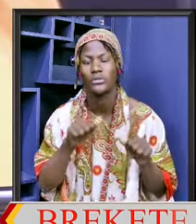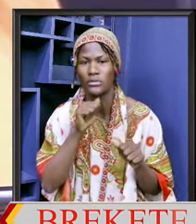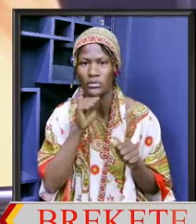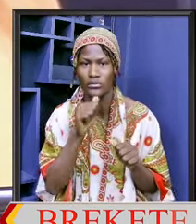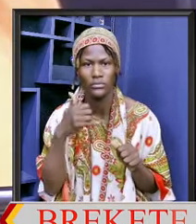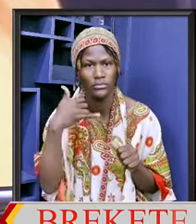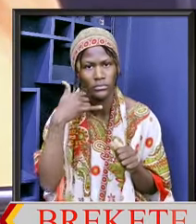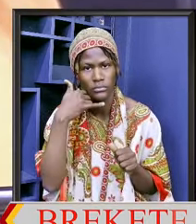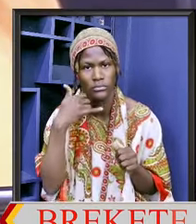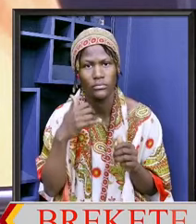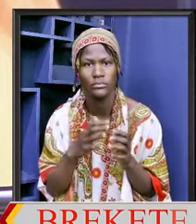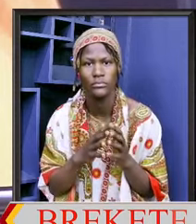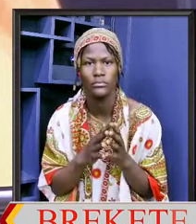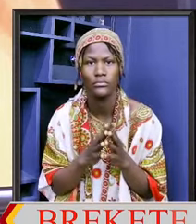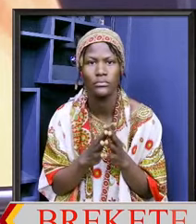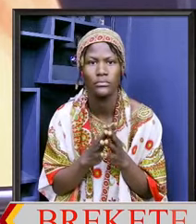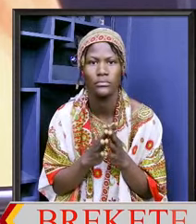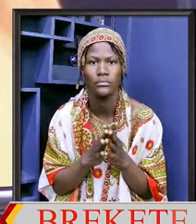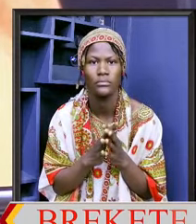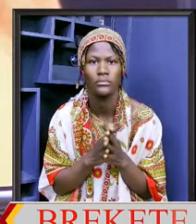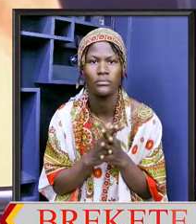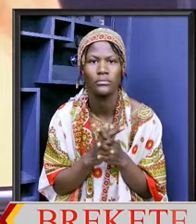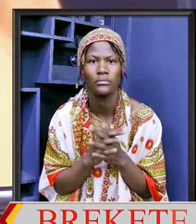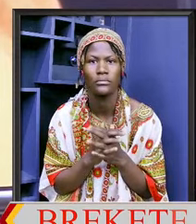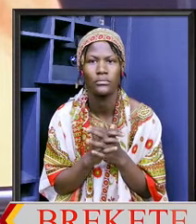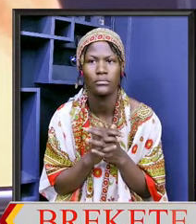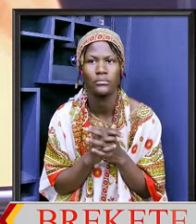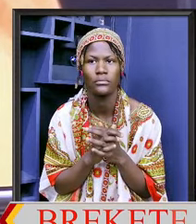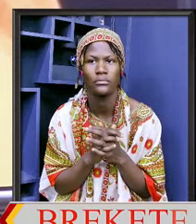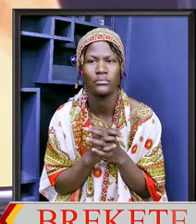anybody? No, I know anybody number, sir.